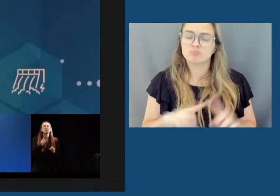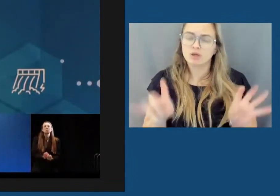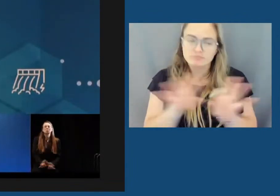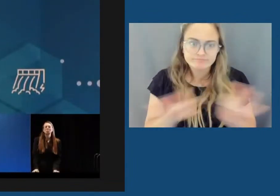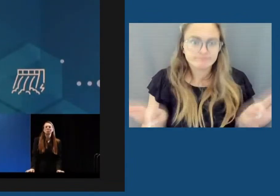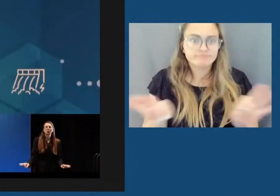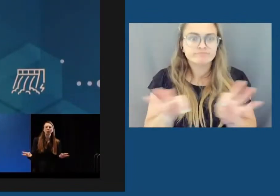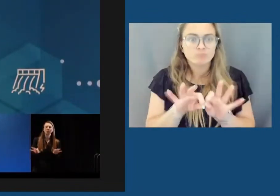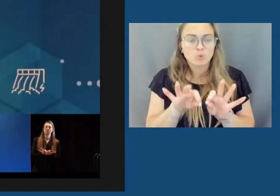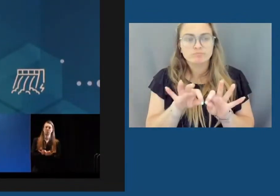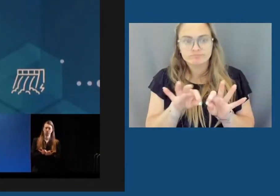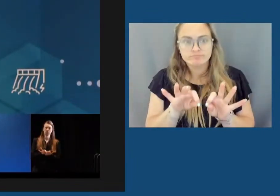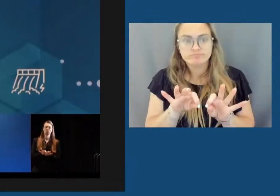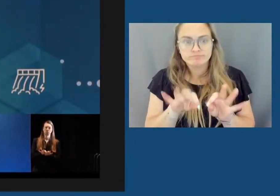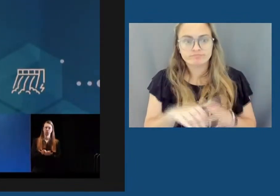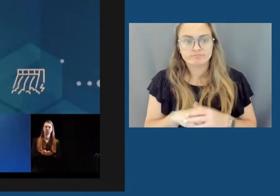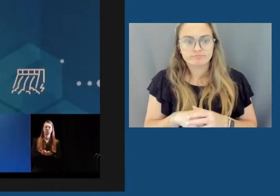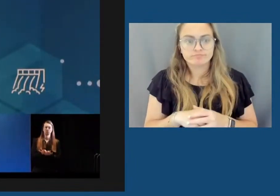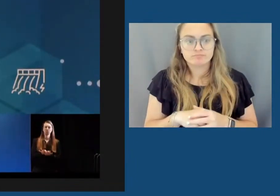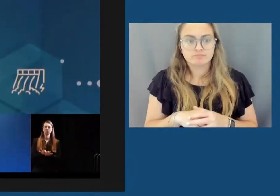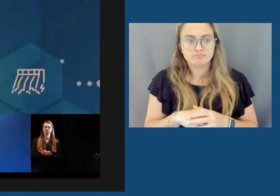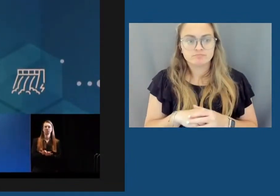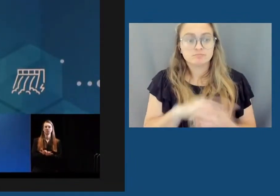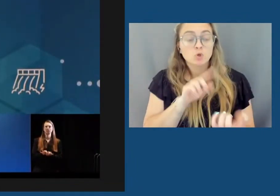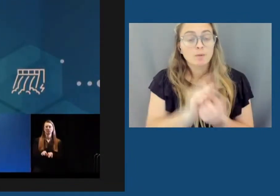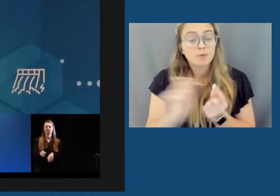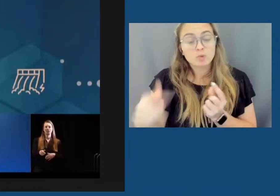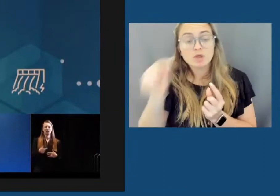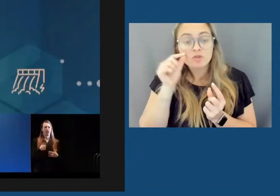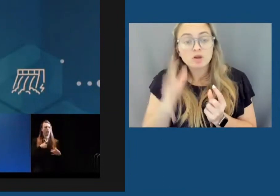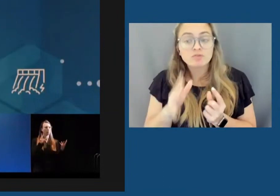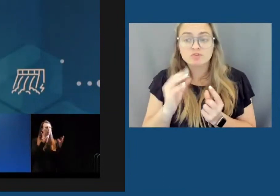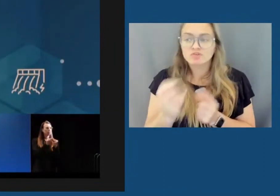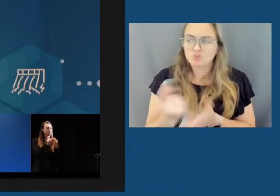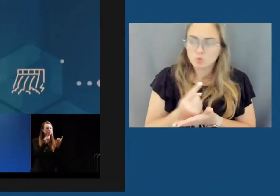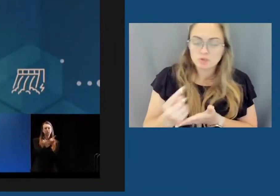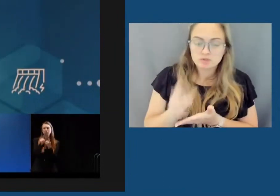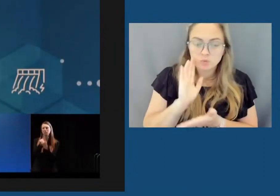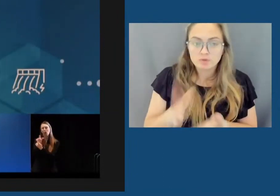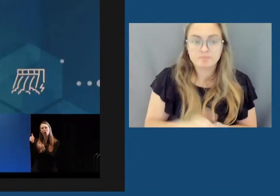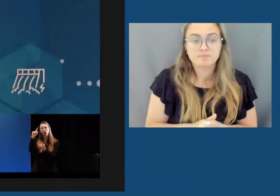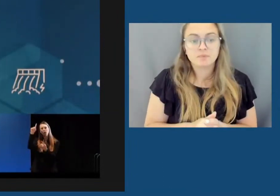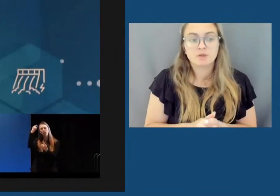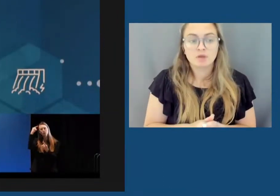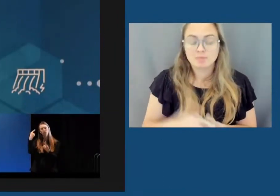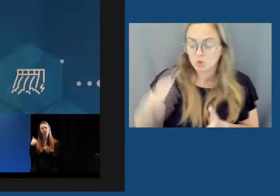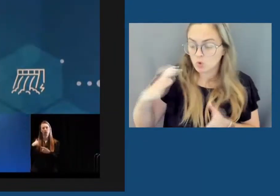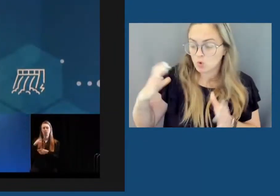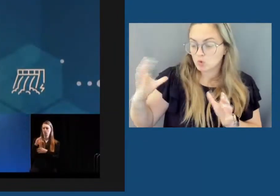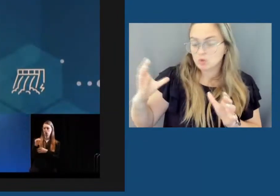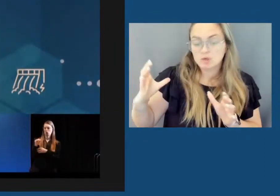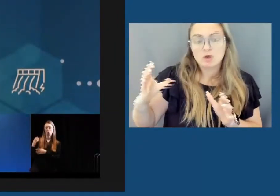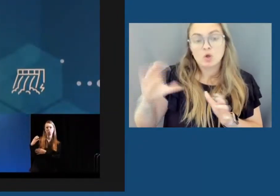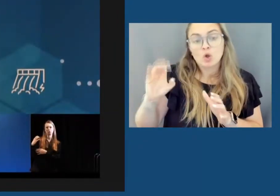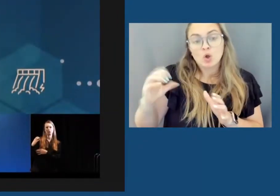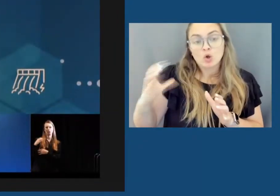worthwhile. I'm meeting with the other governors in a couple of weeks. I'm the co-chair of the U.S. Climate Alliance.